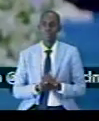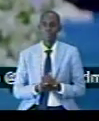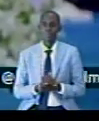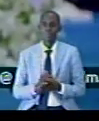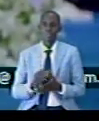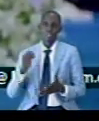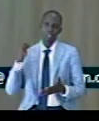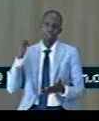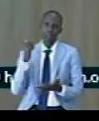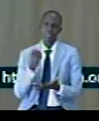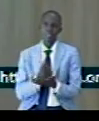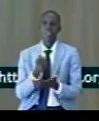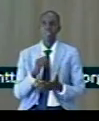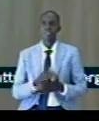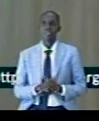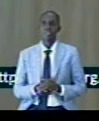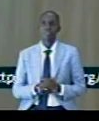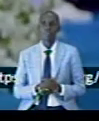Amen.